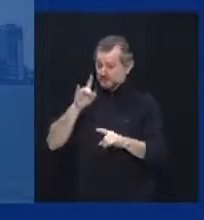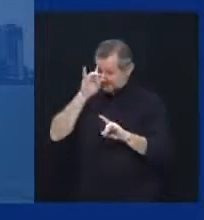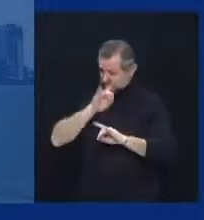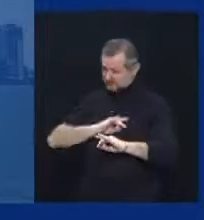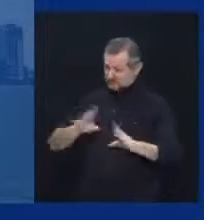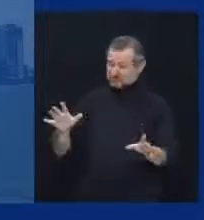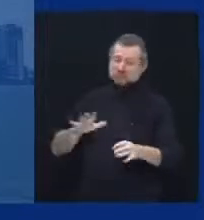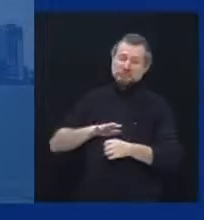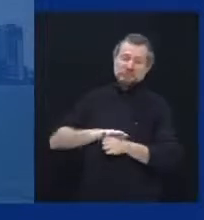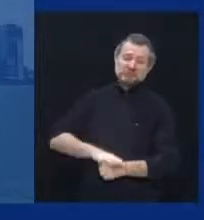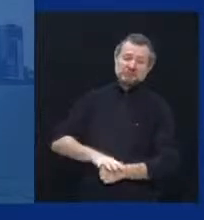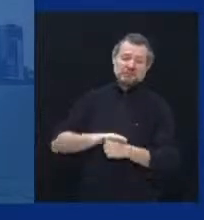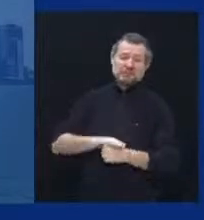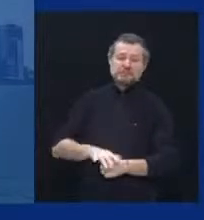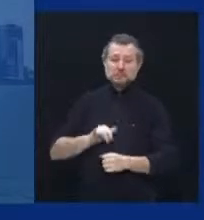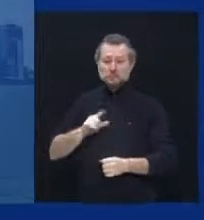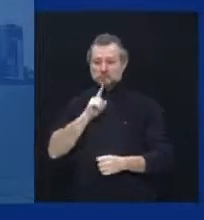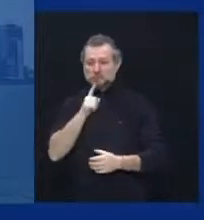show us who we are.